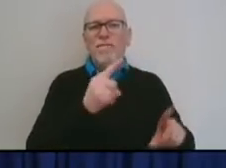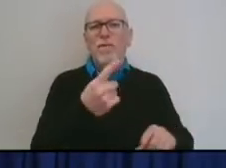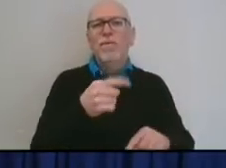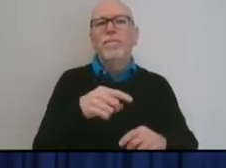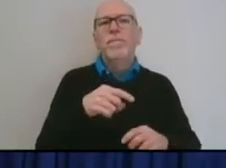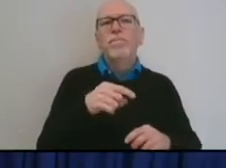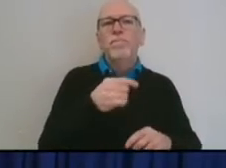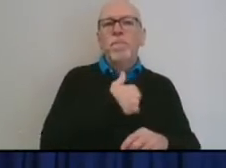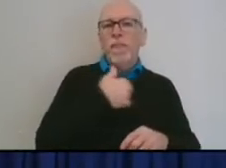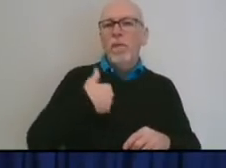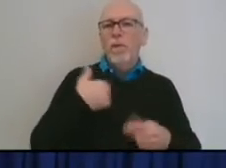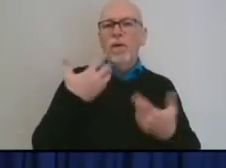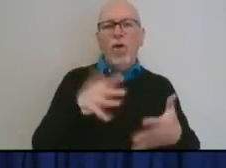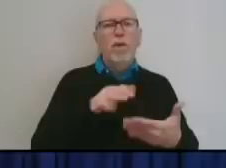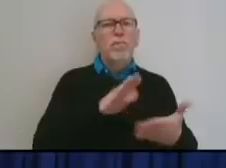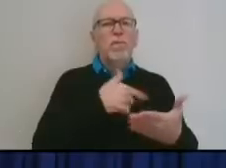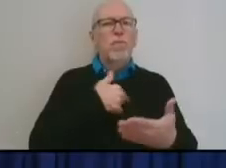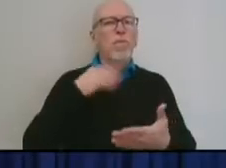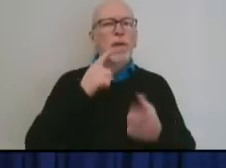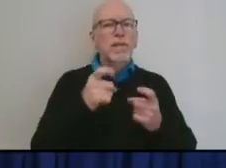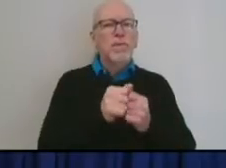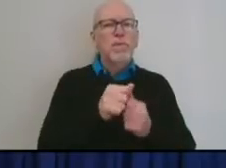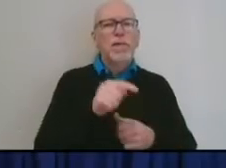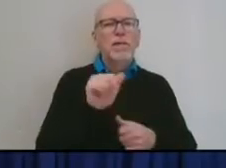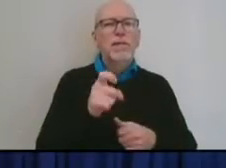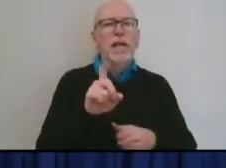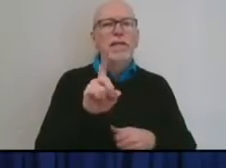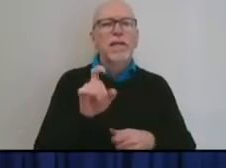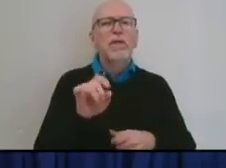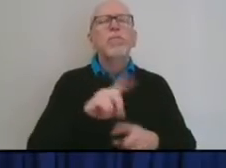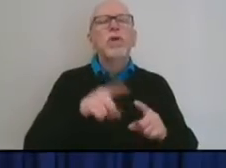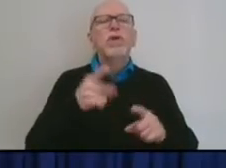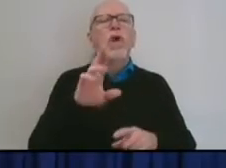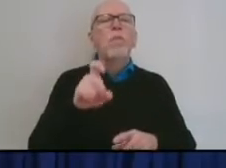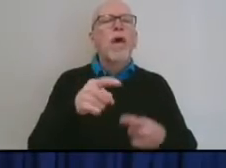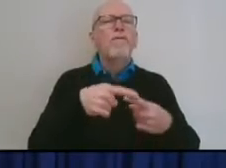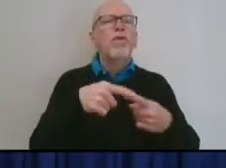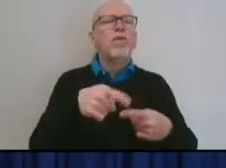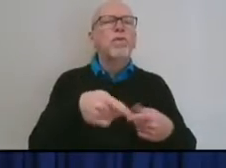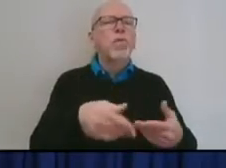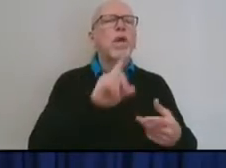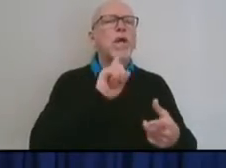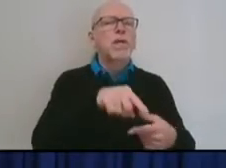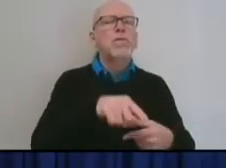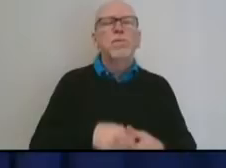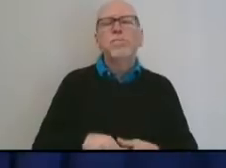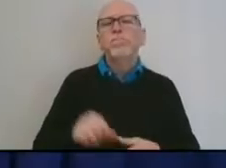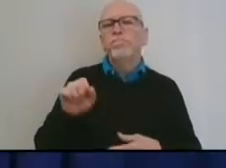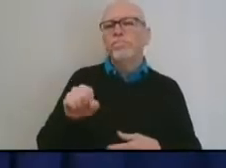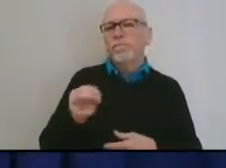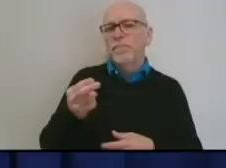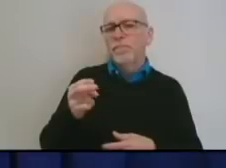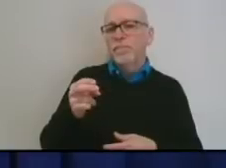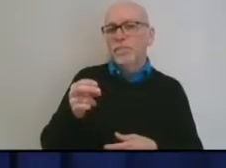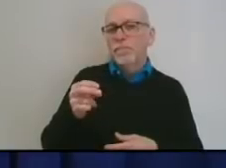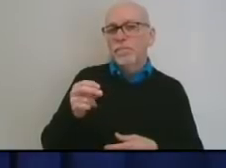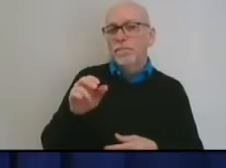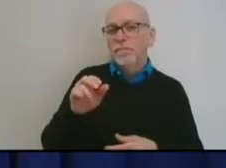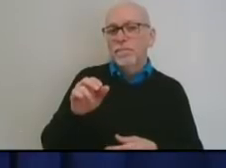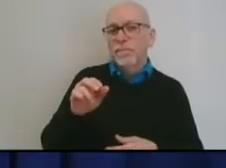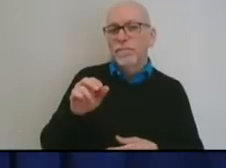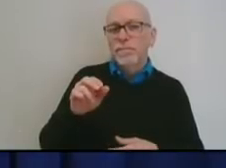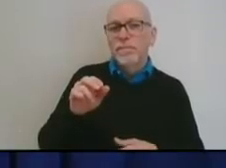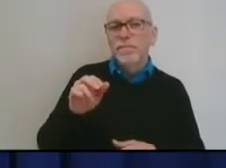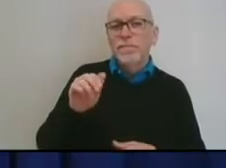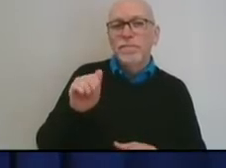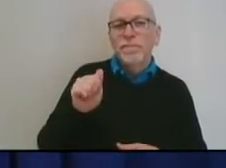we have dealt with it, yes, and we will deal with it. But Dr. Box, you want to take the first one? Sure. Hakeem, I think that's a great question. When we look at